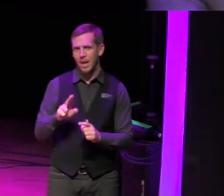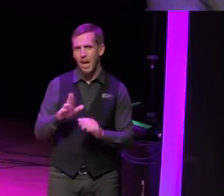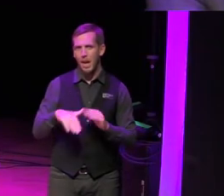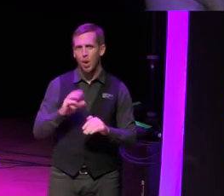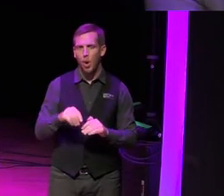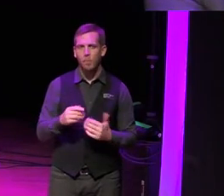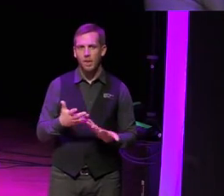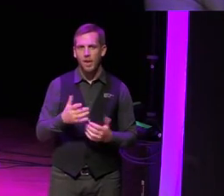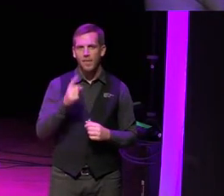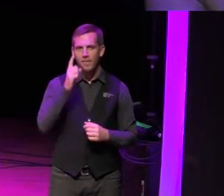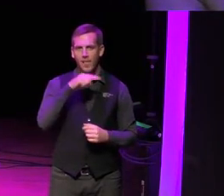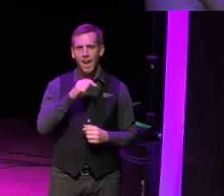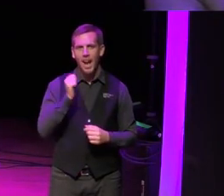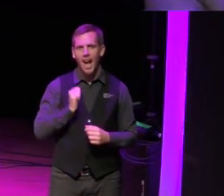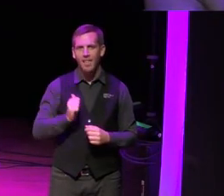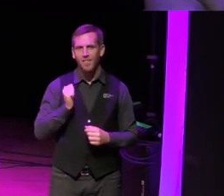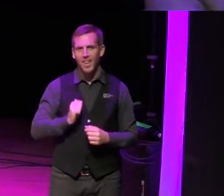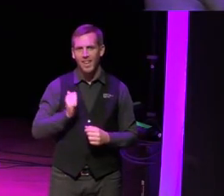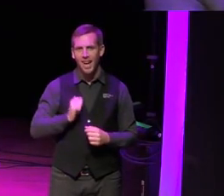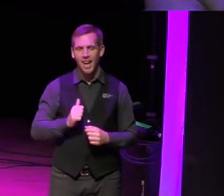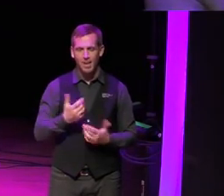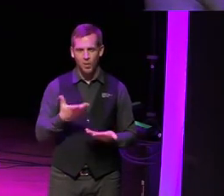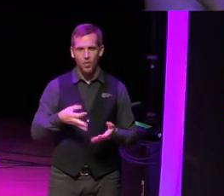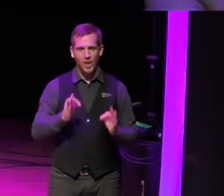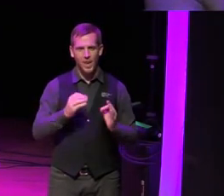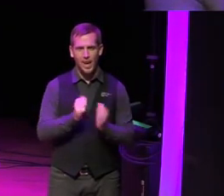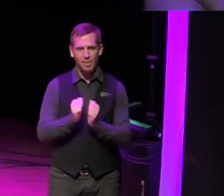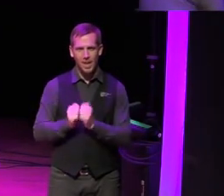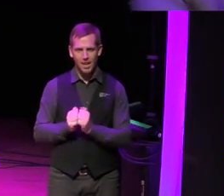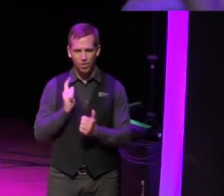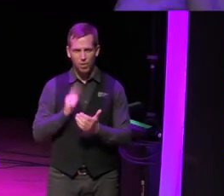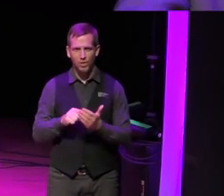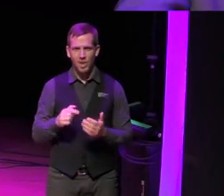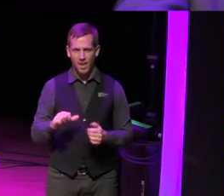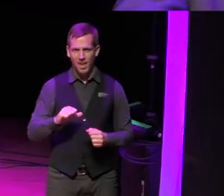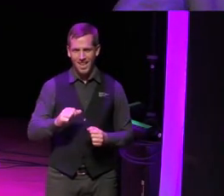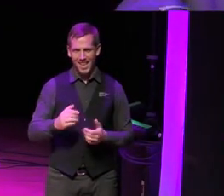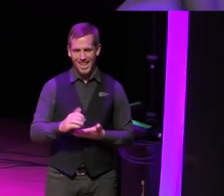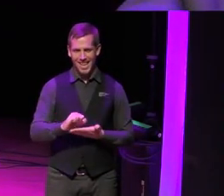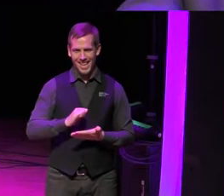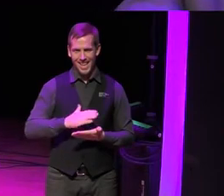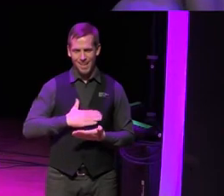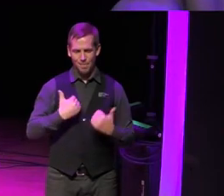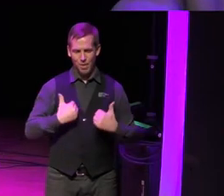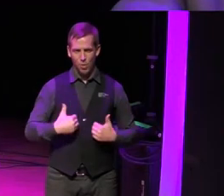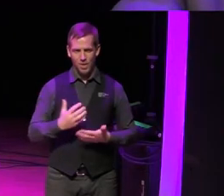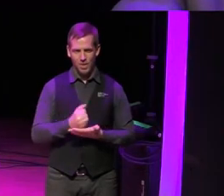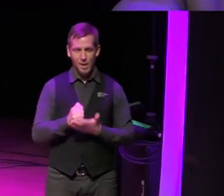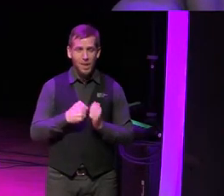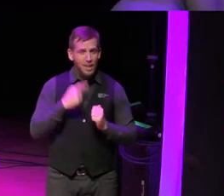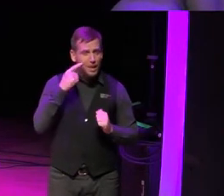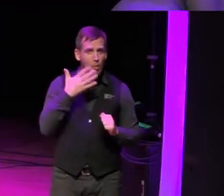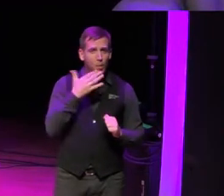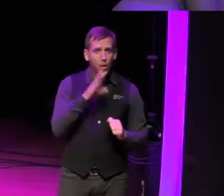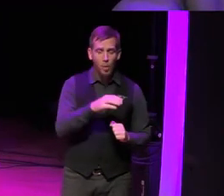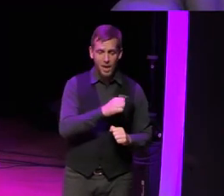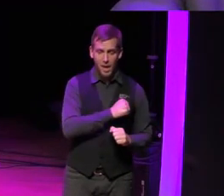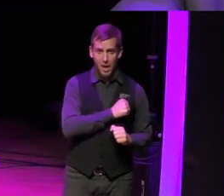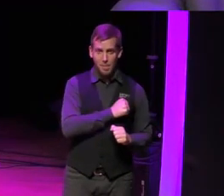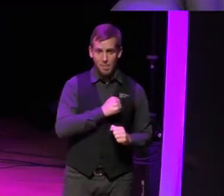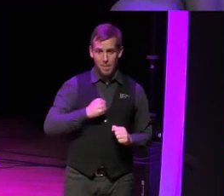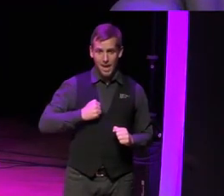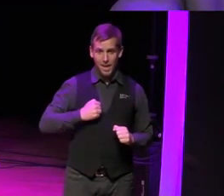state power for personal gain. But just I wanted to go back to the issue that you raised about power seducing. I don't want to come